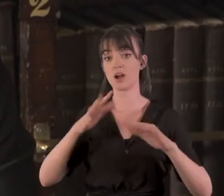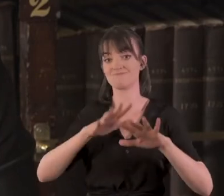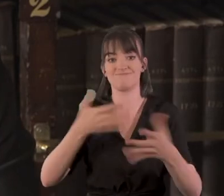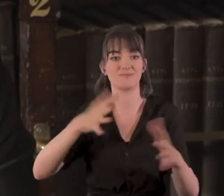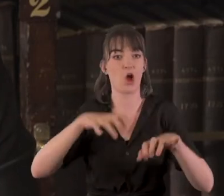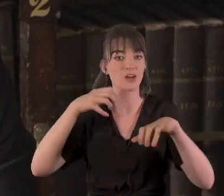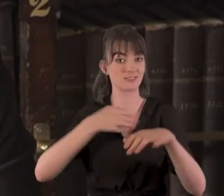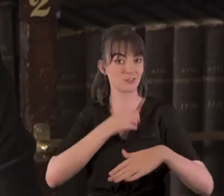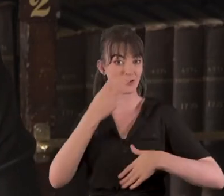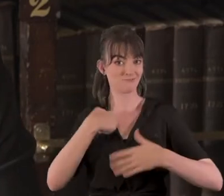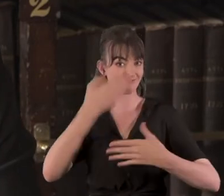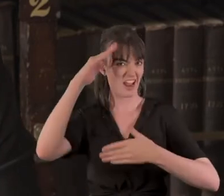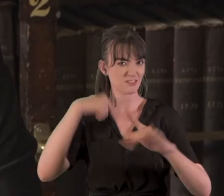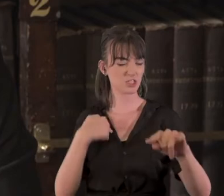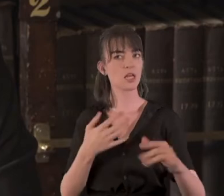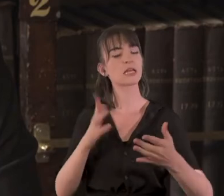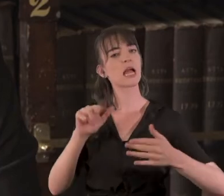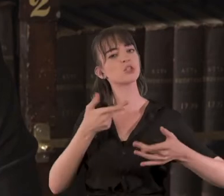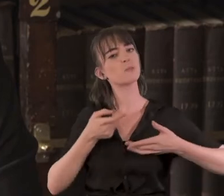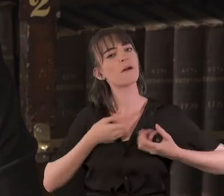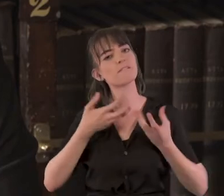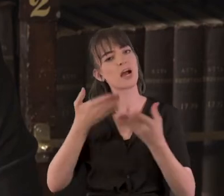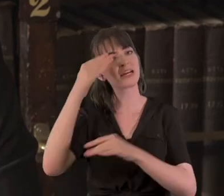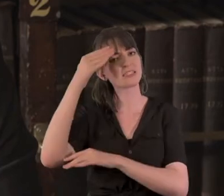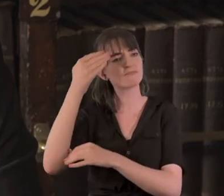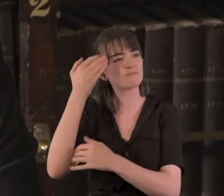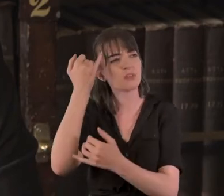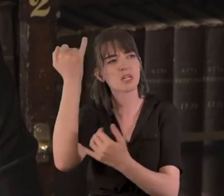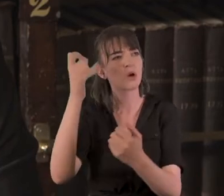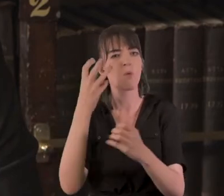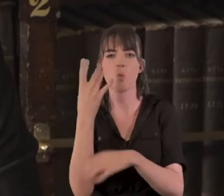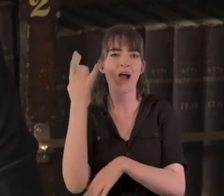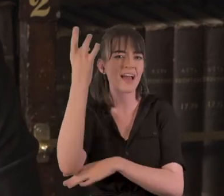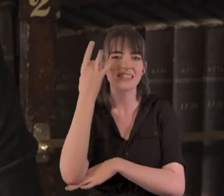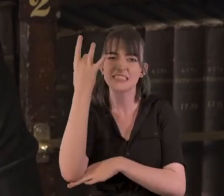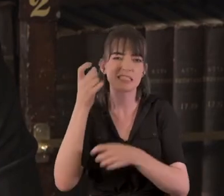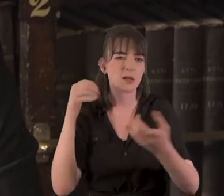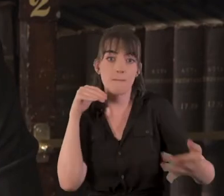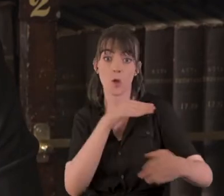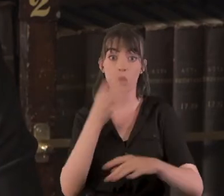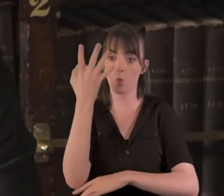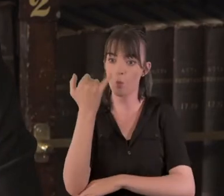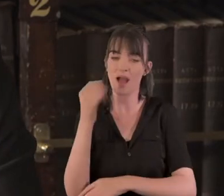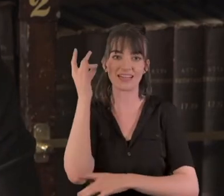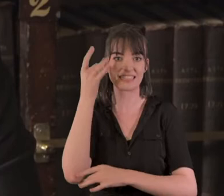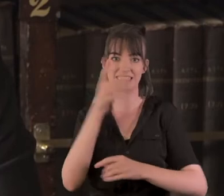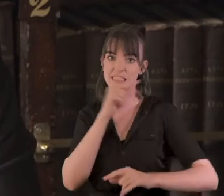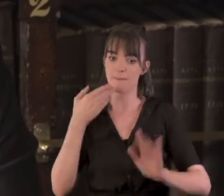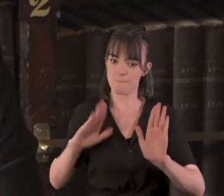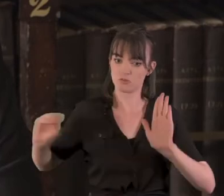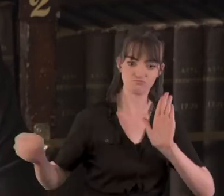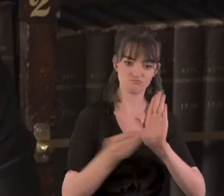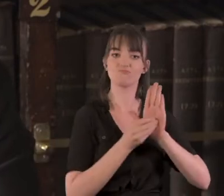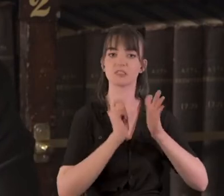why the monarchy was so important and why the king's name had to be kept in there when